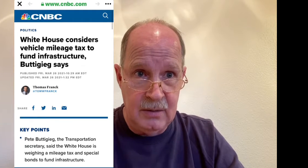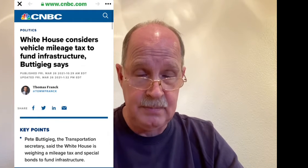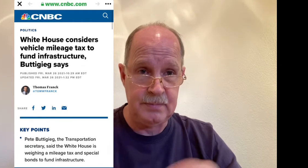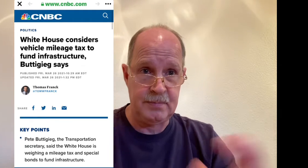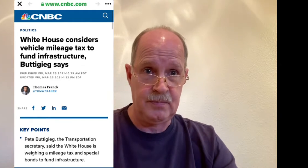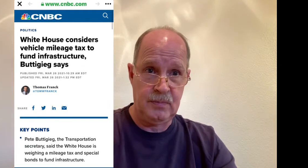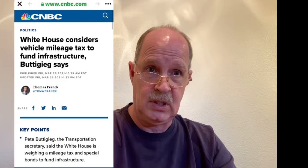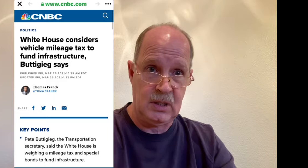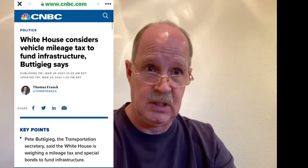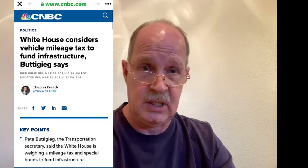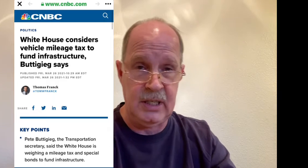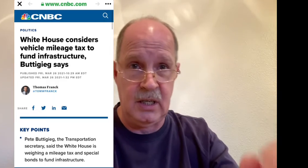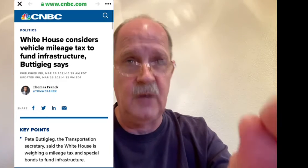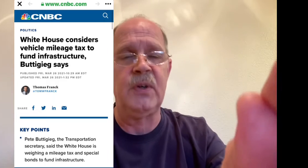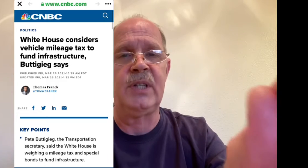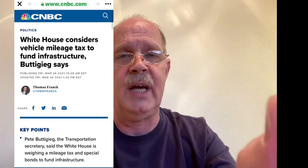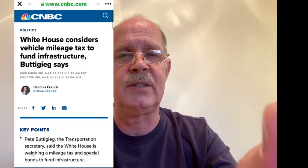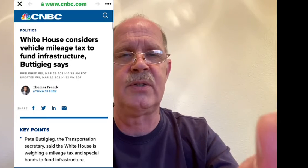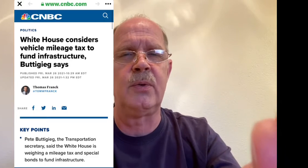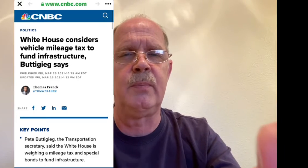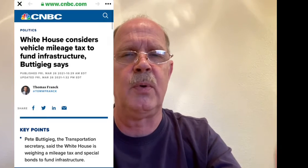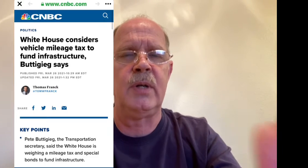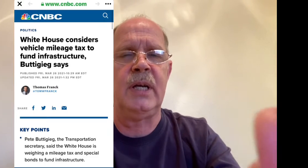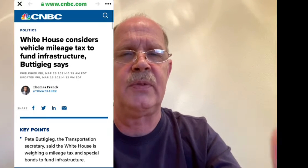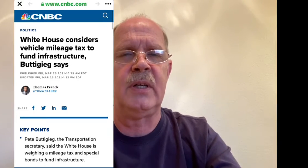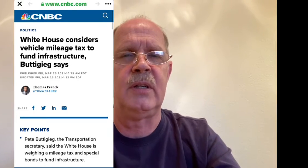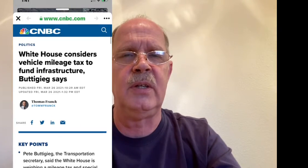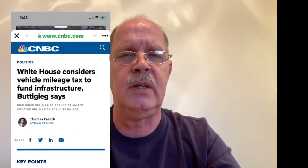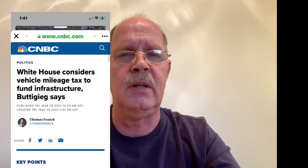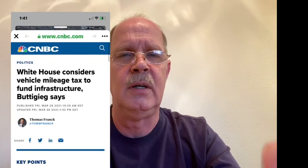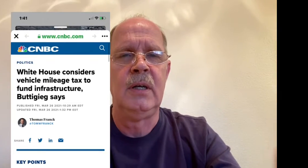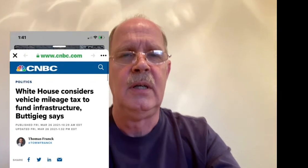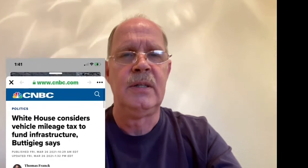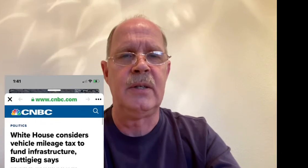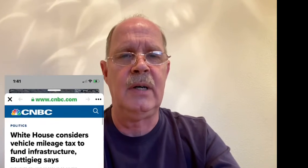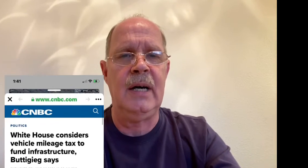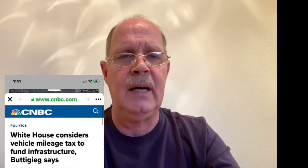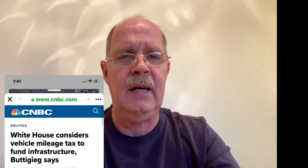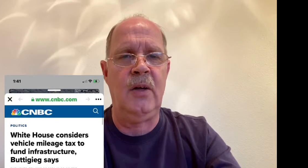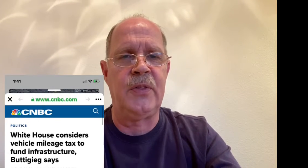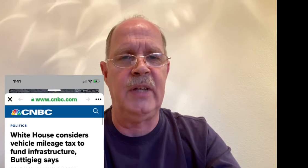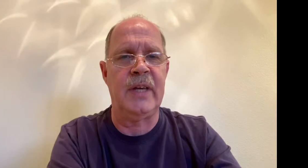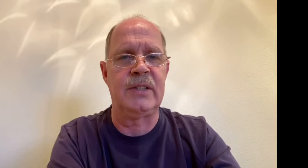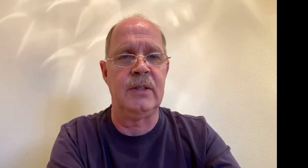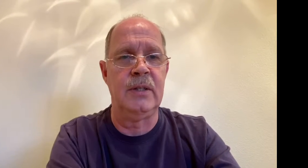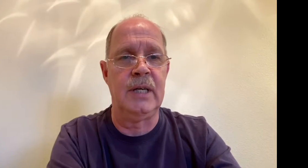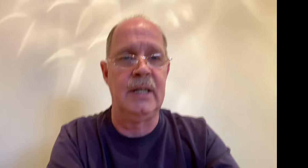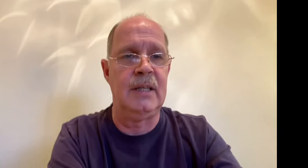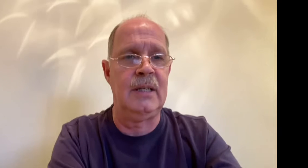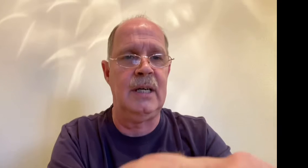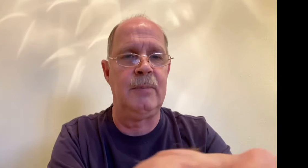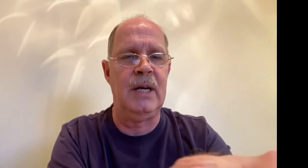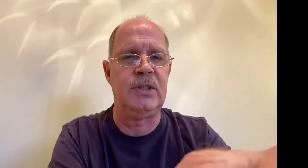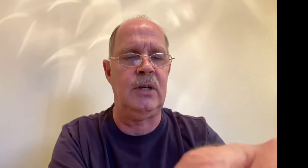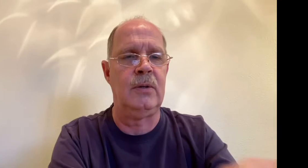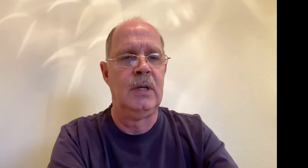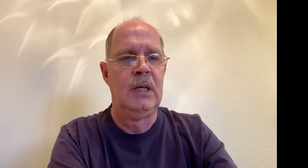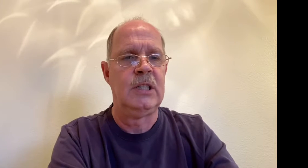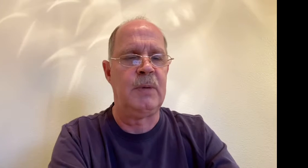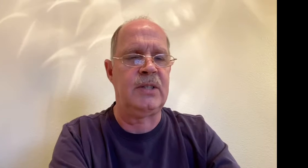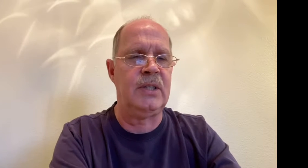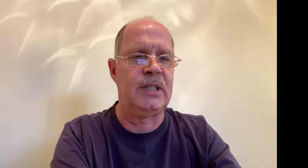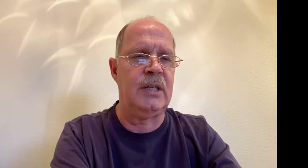that. Take it off your taxes or report it at the end of the year. So I don't think that's a good idea. How about